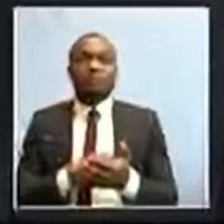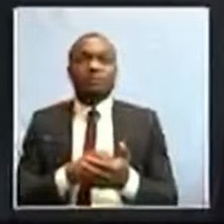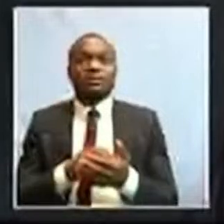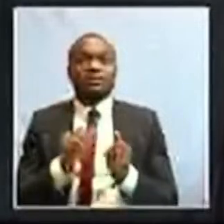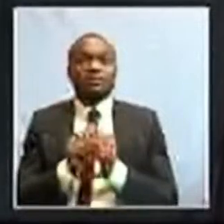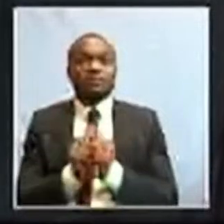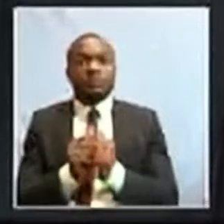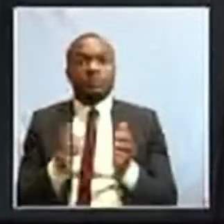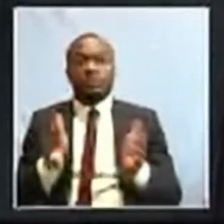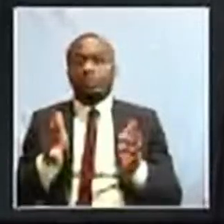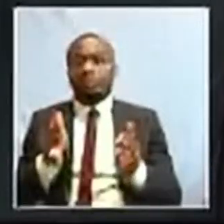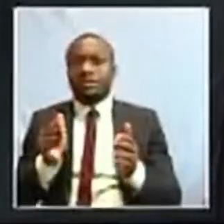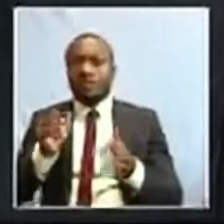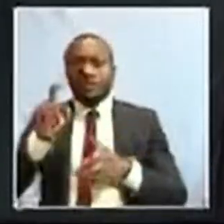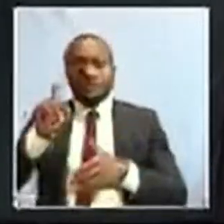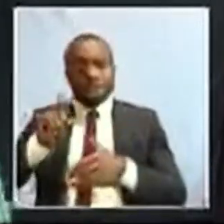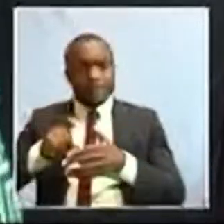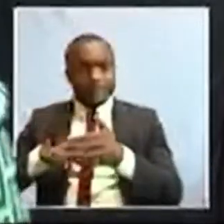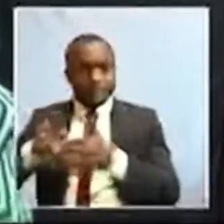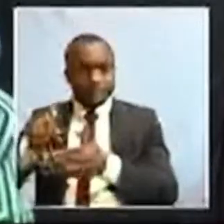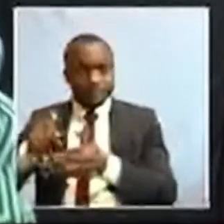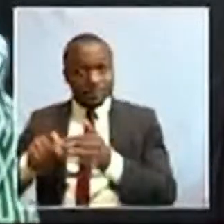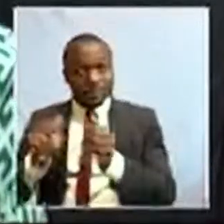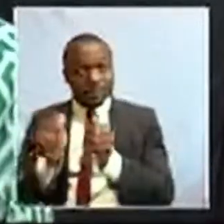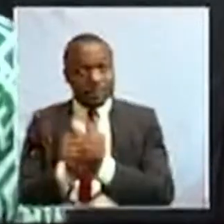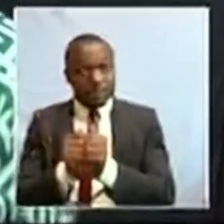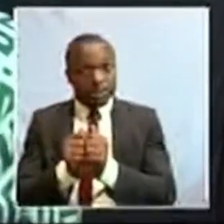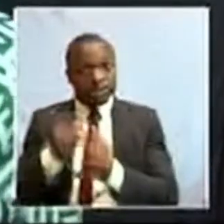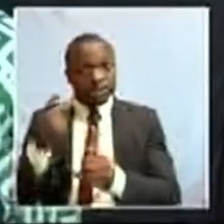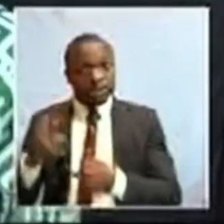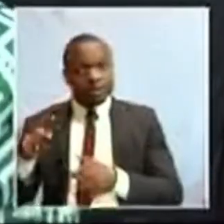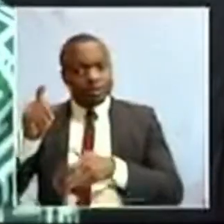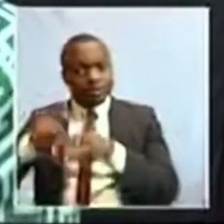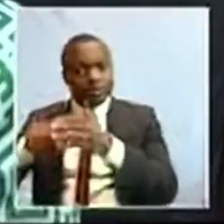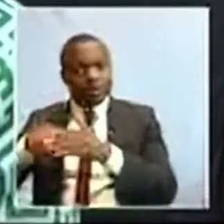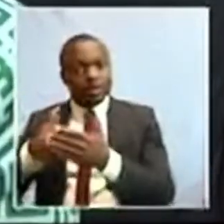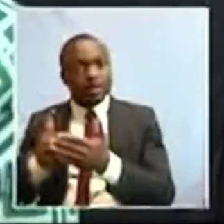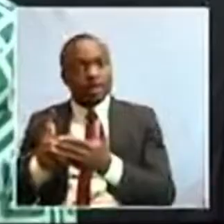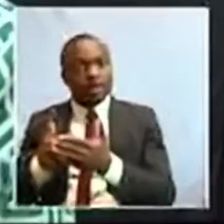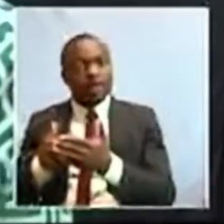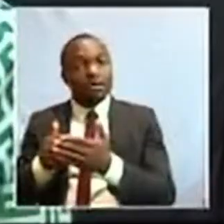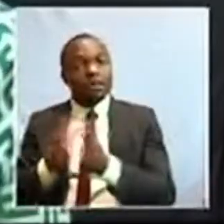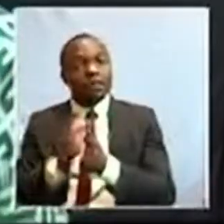property rates. I submit, Chair. So with the property rates, it comes to how much?